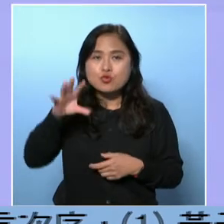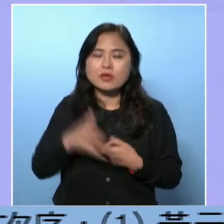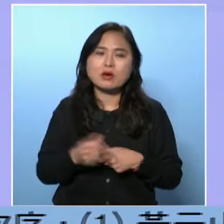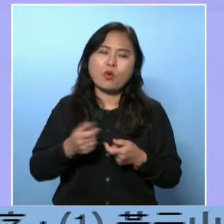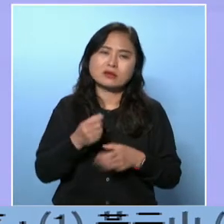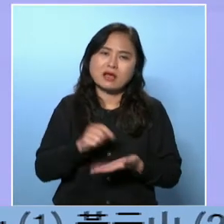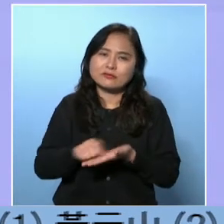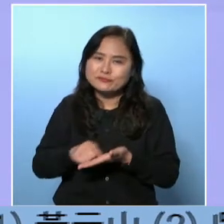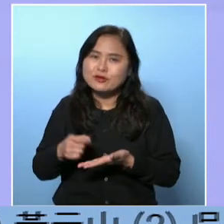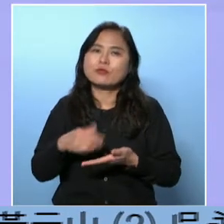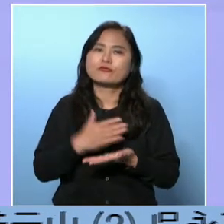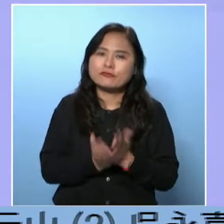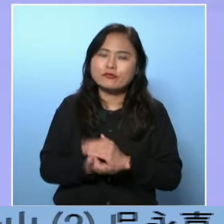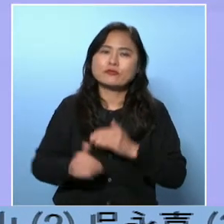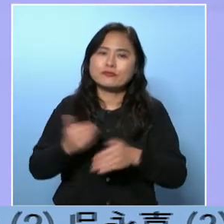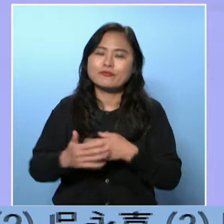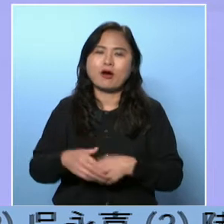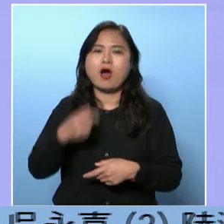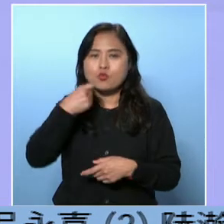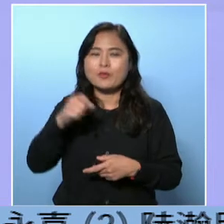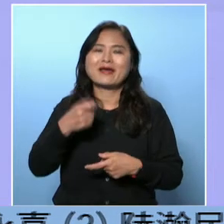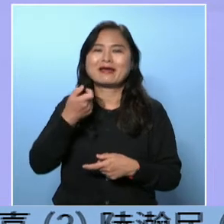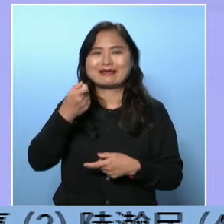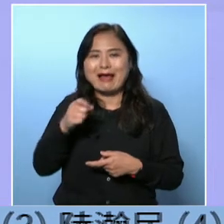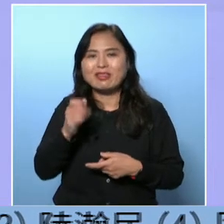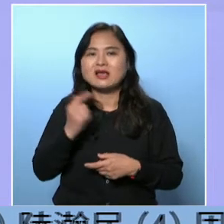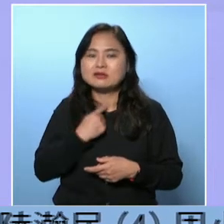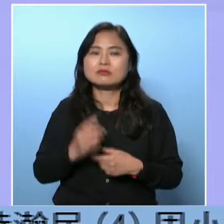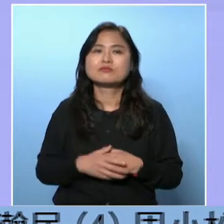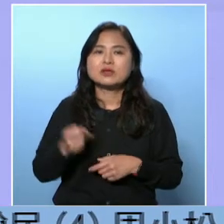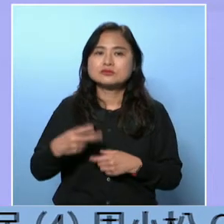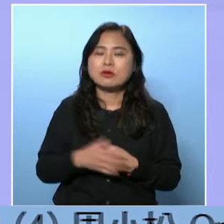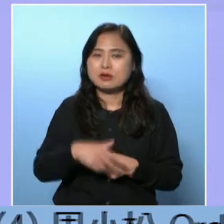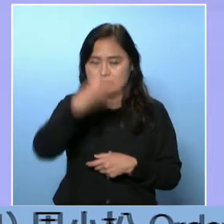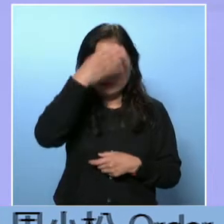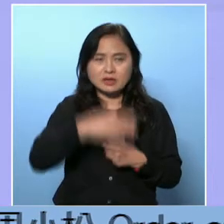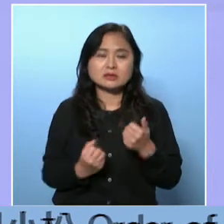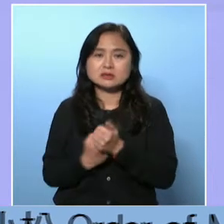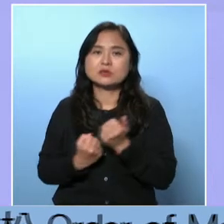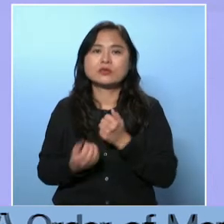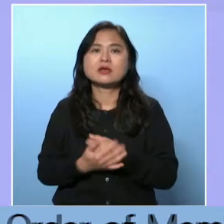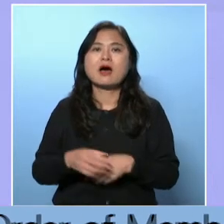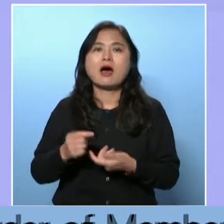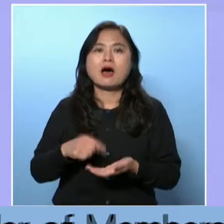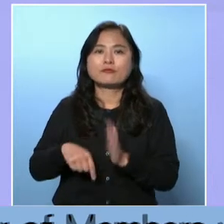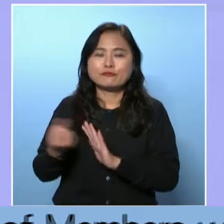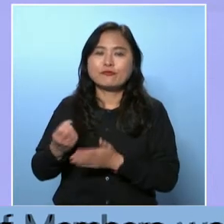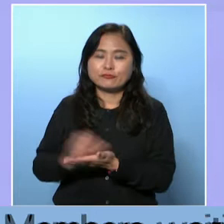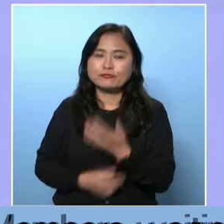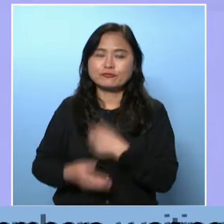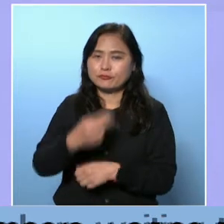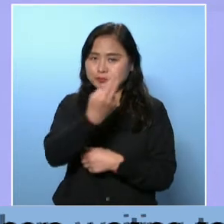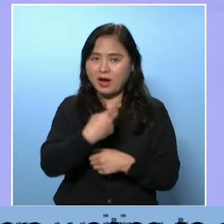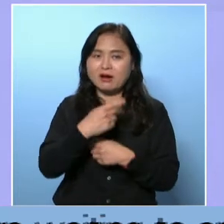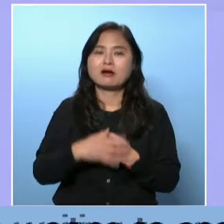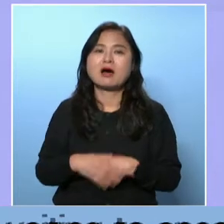next step is for the administration to consider how to streamline and rationalize the various